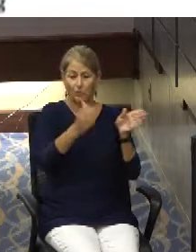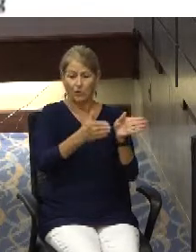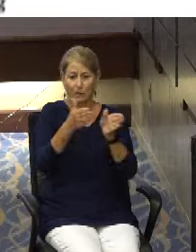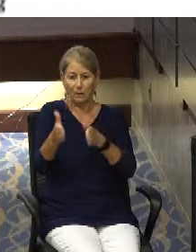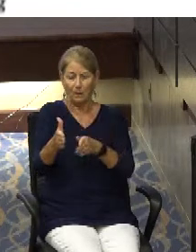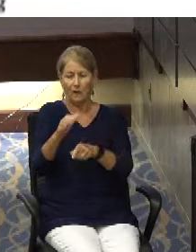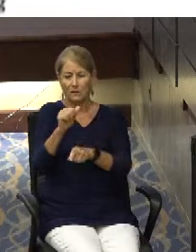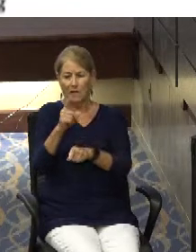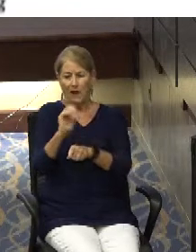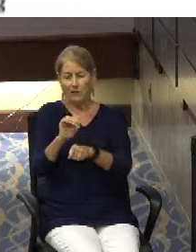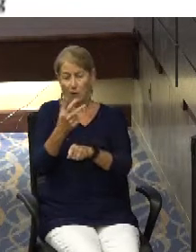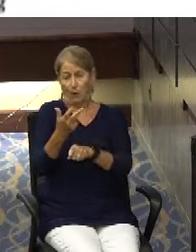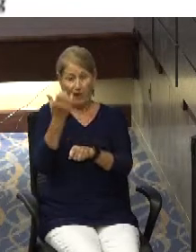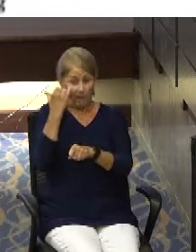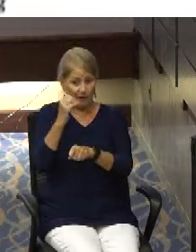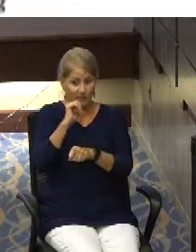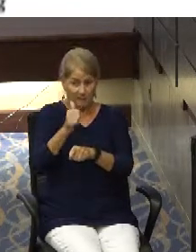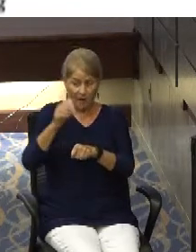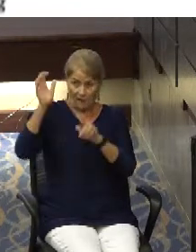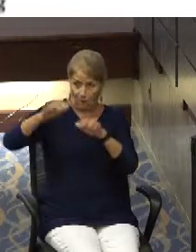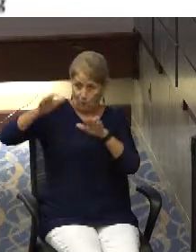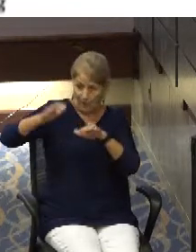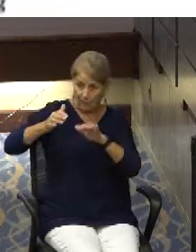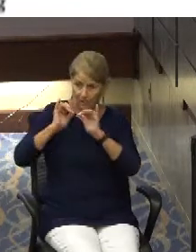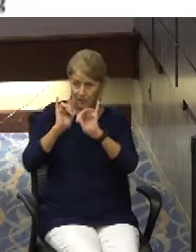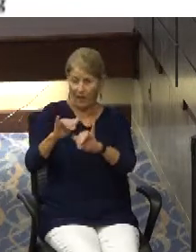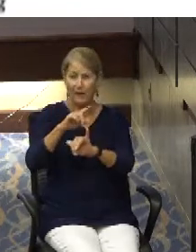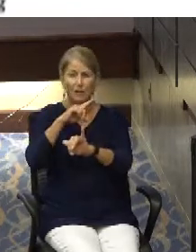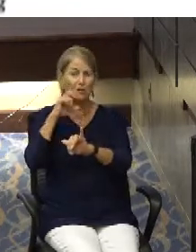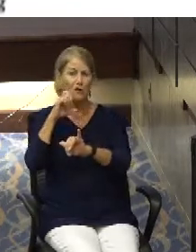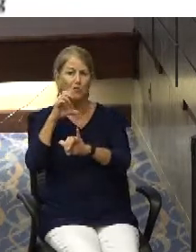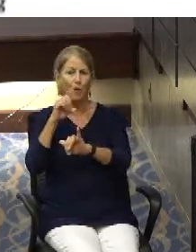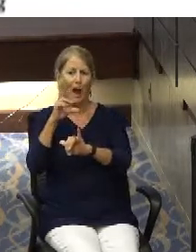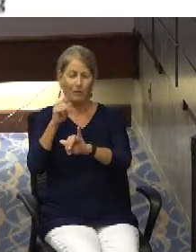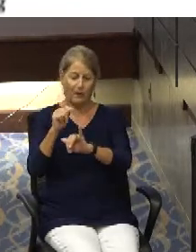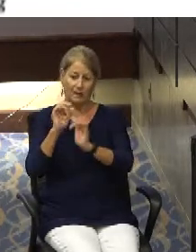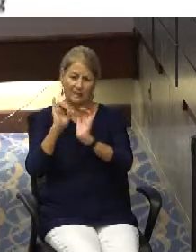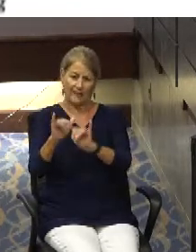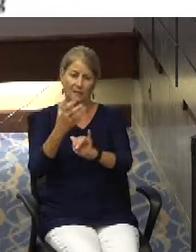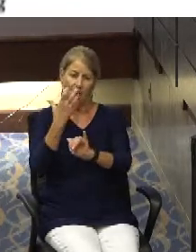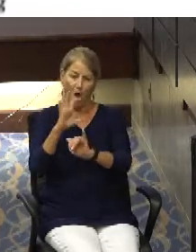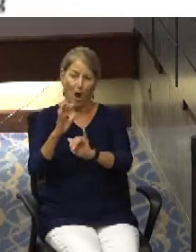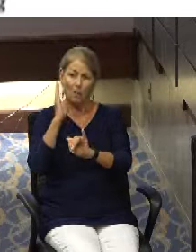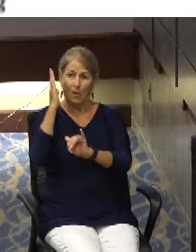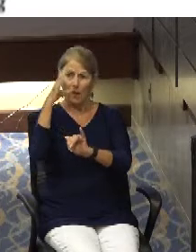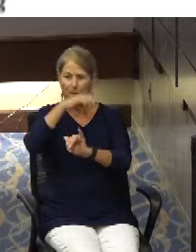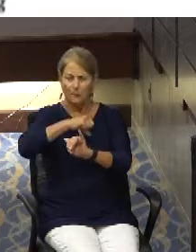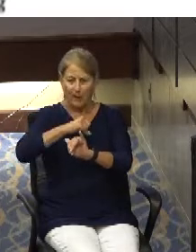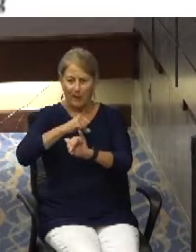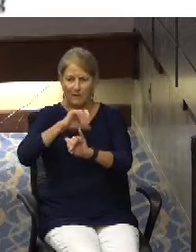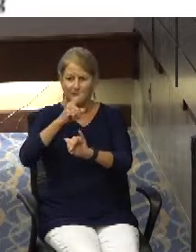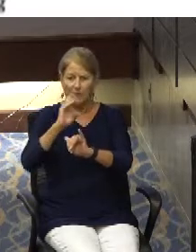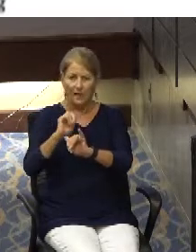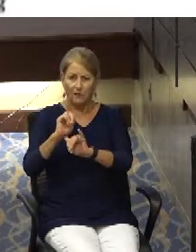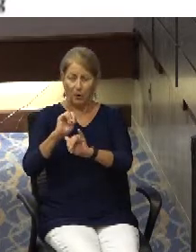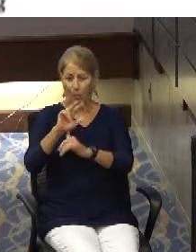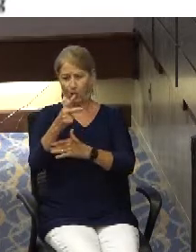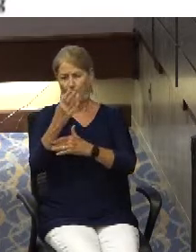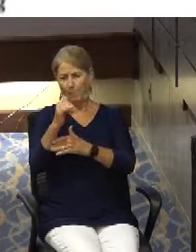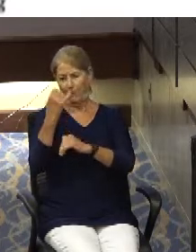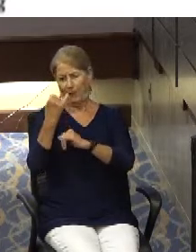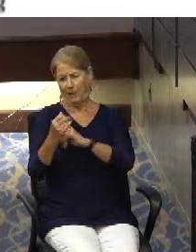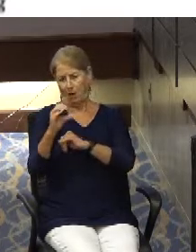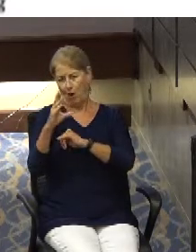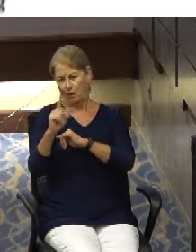doesn't rain and we remain in a drought status and it remains hot, we estimate we'll be in stage 3 by the end of October of